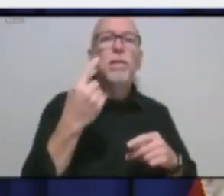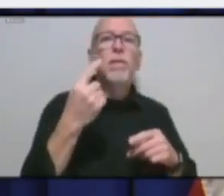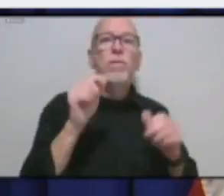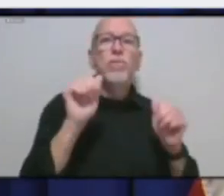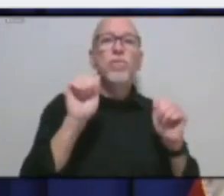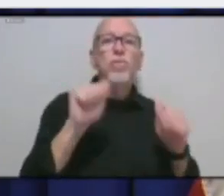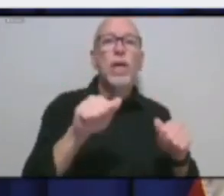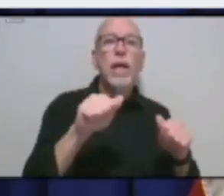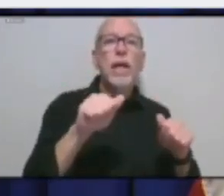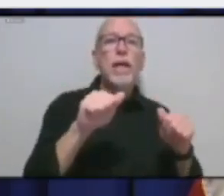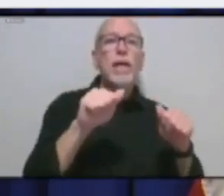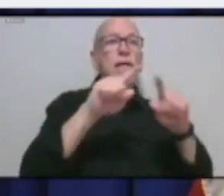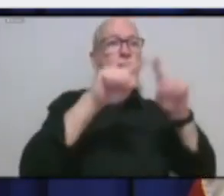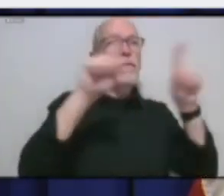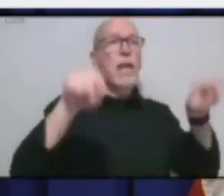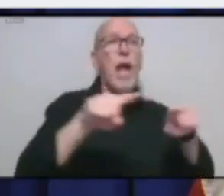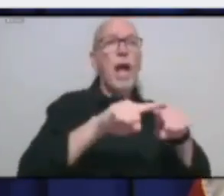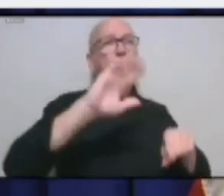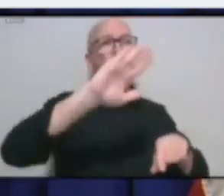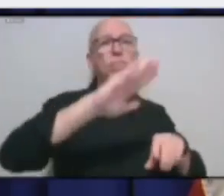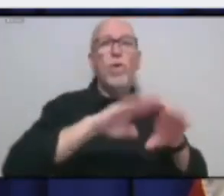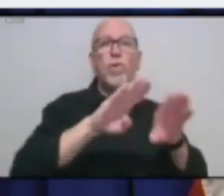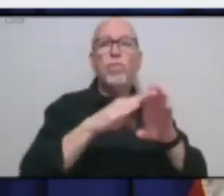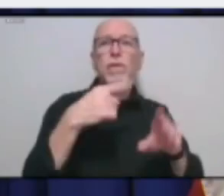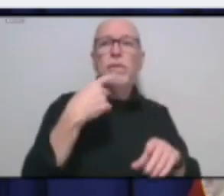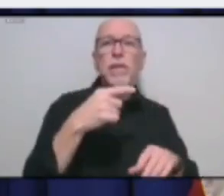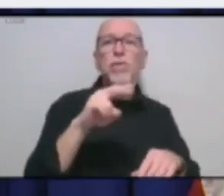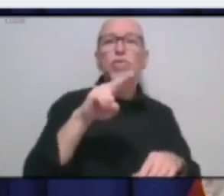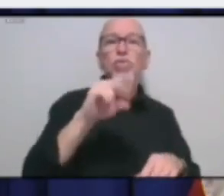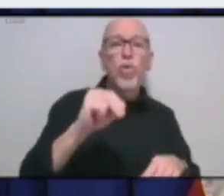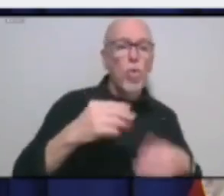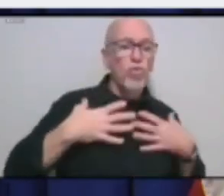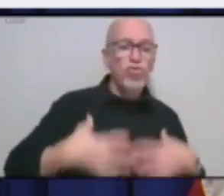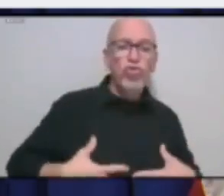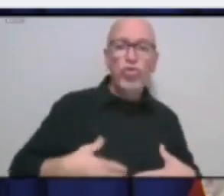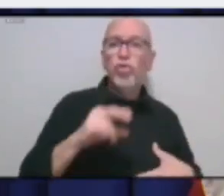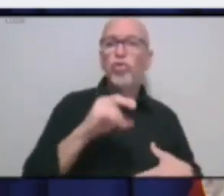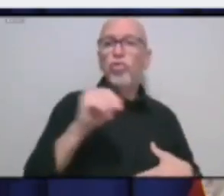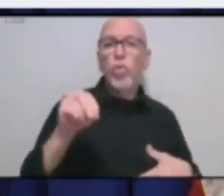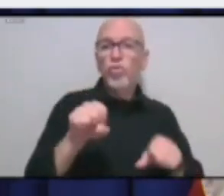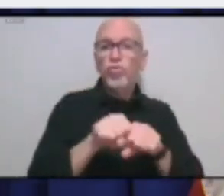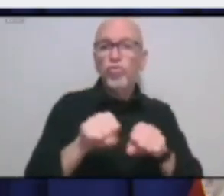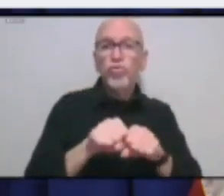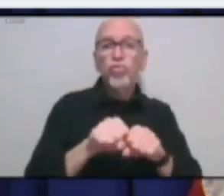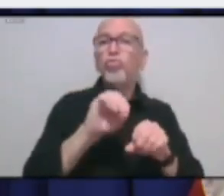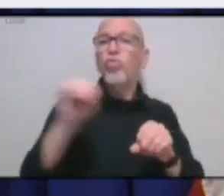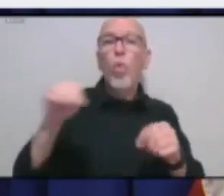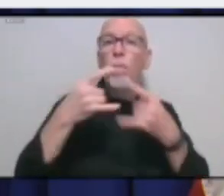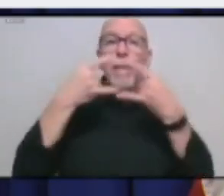sign on your door and should put a sign on your door that says no shirt, no shoes, and no masks, no service.